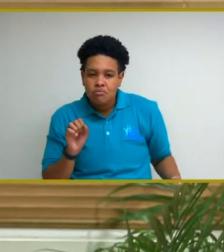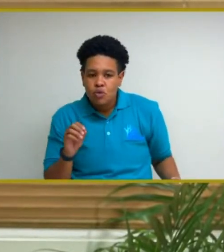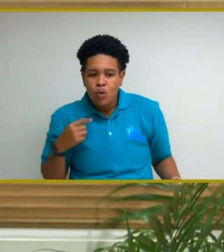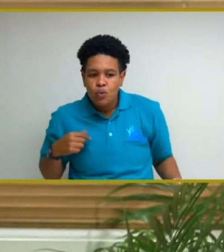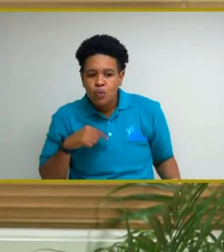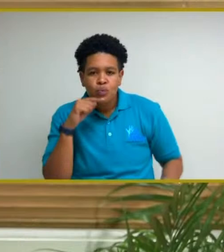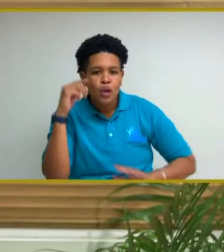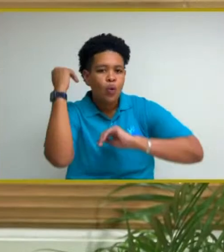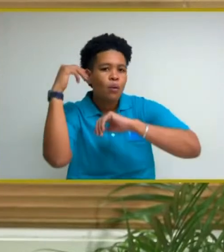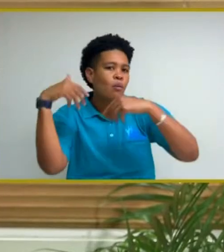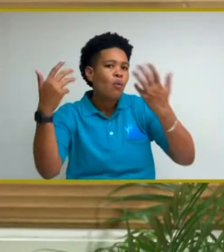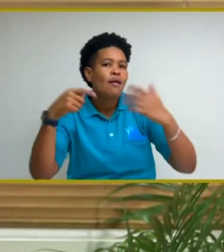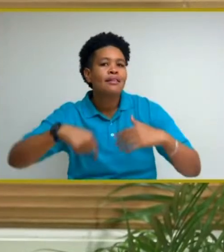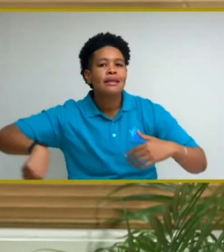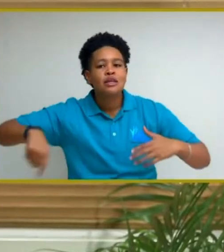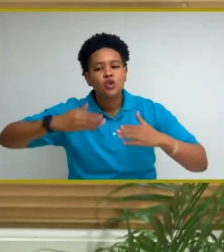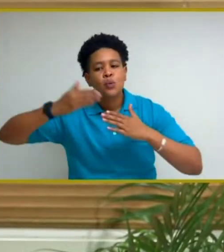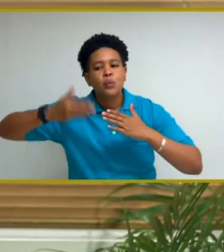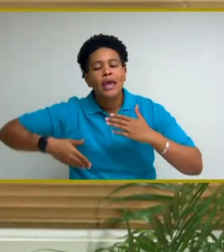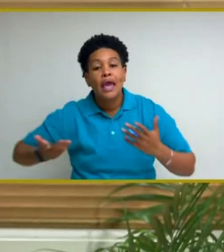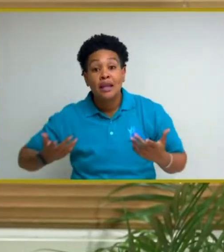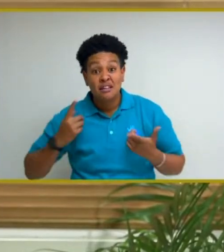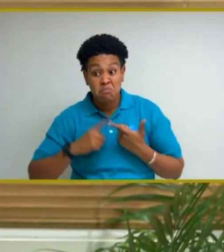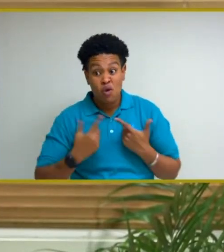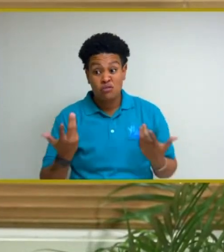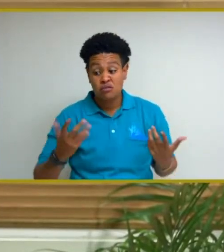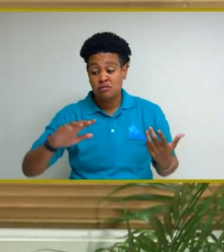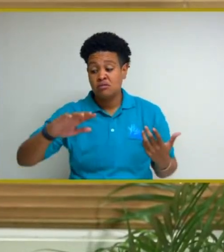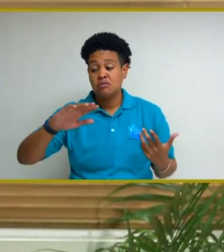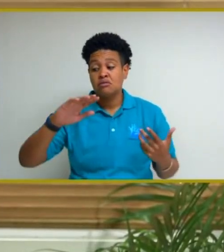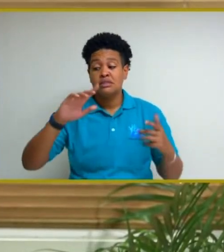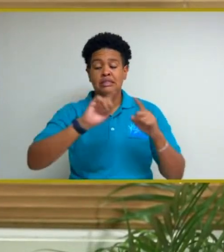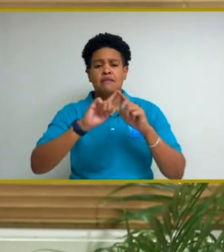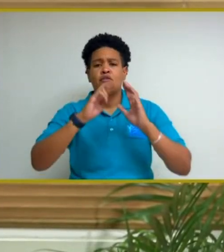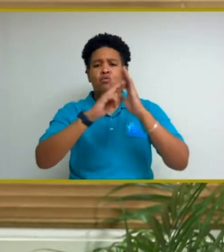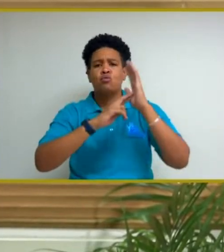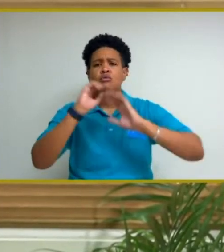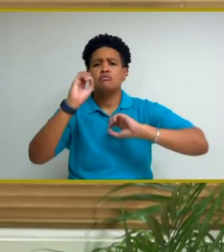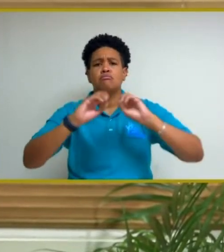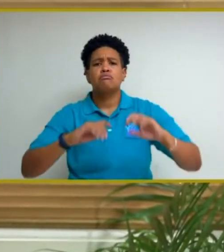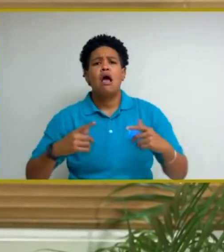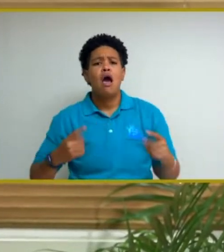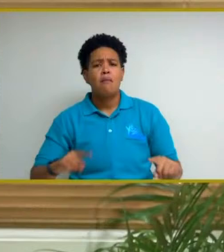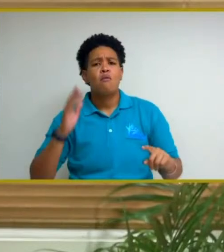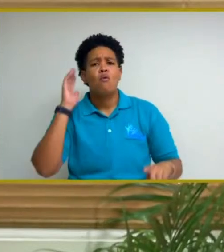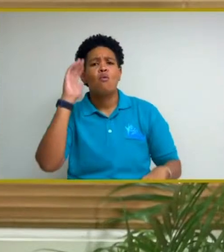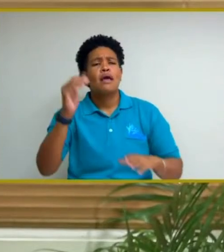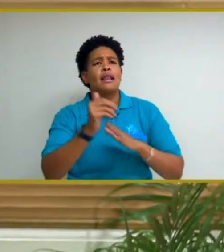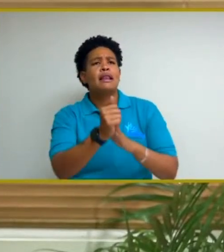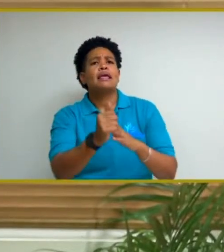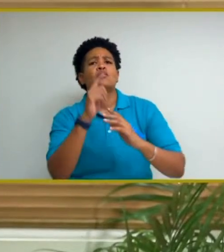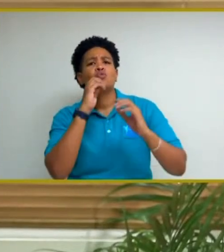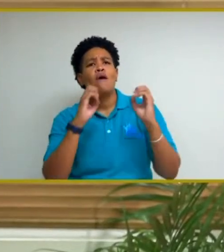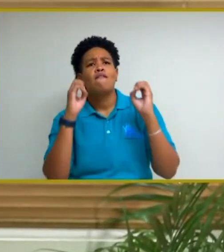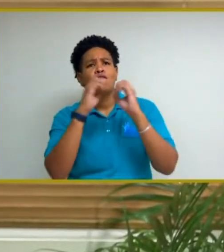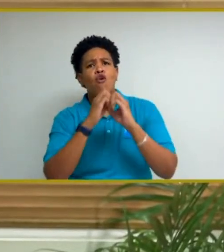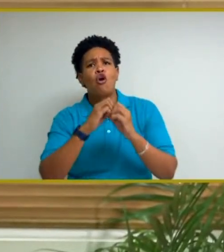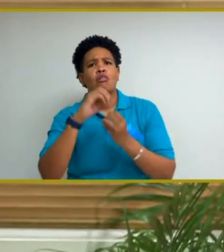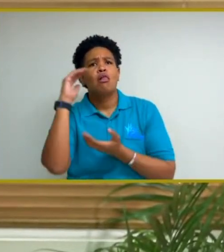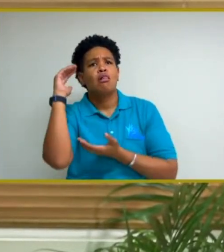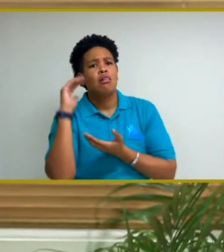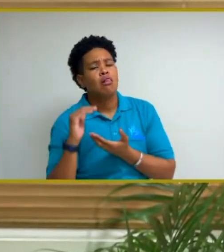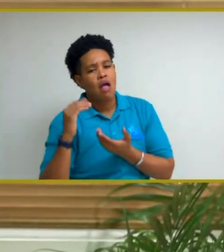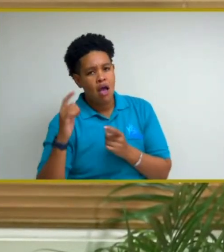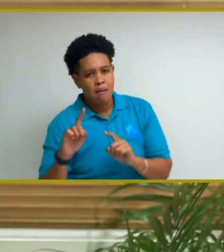hoping that this weekend and the measures that have been imposed will lead to a further fall, and